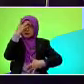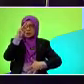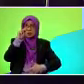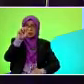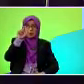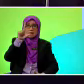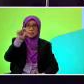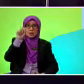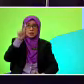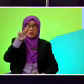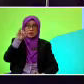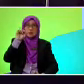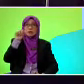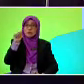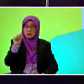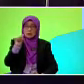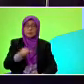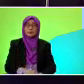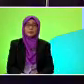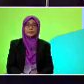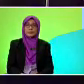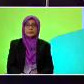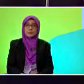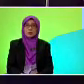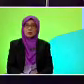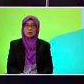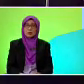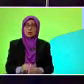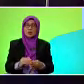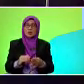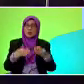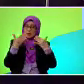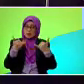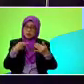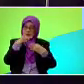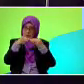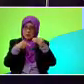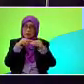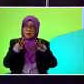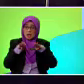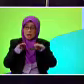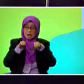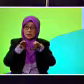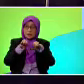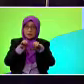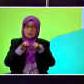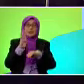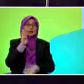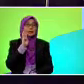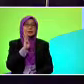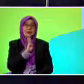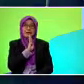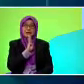Okay, thank you. Avoid that. Okay, what about bacteria? Who wants to tell about bacteria? Oh, Bella. Okay,